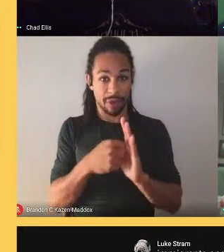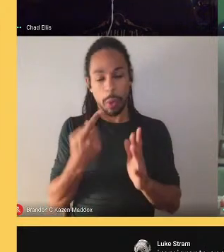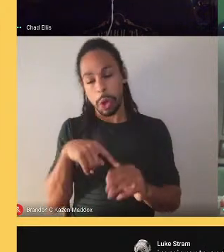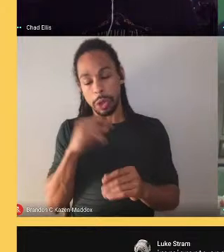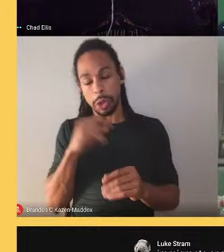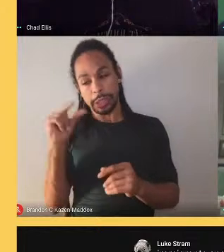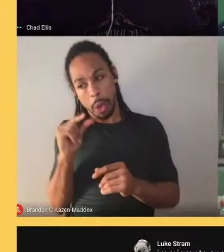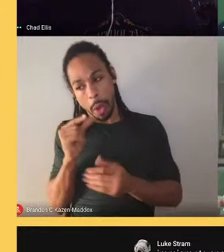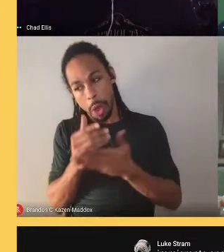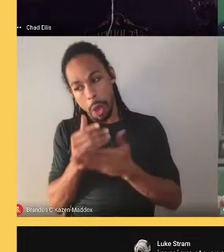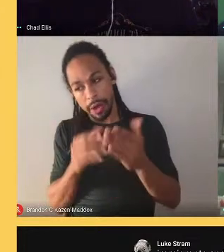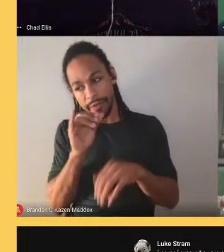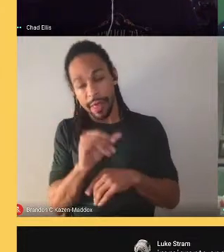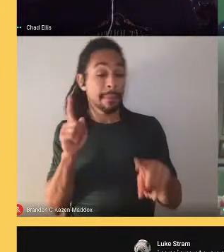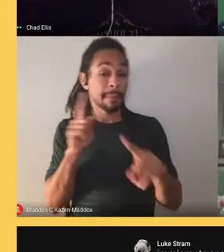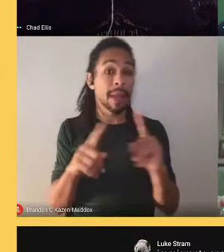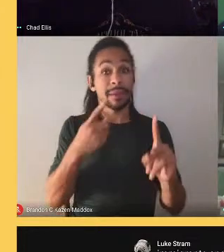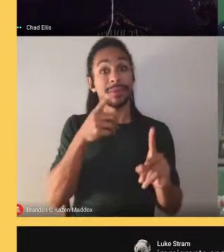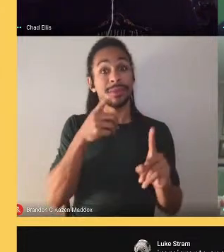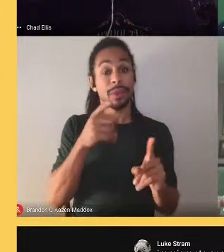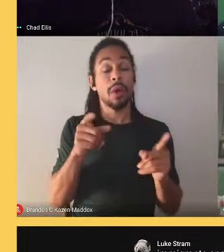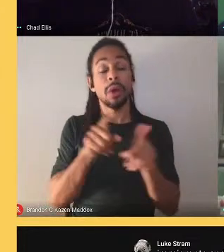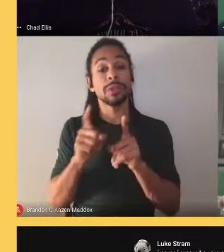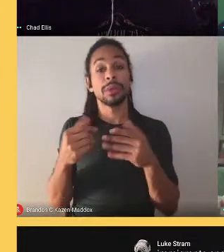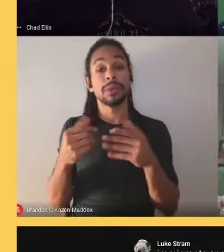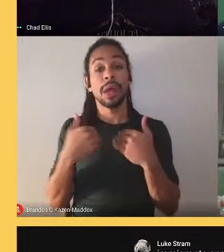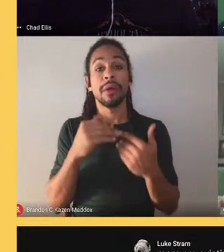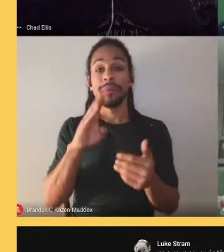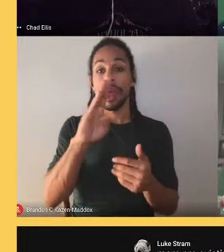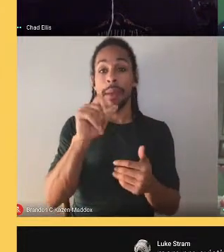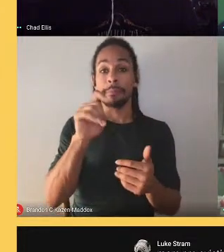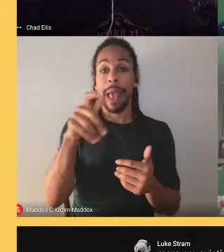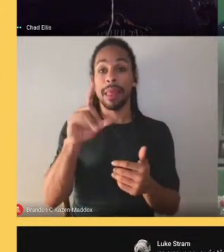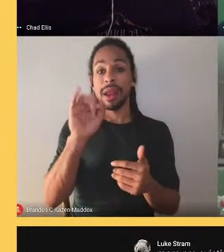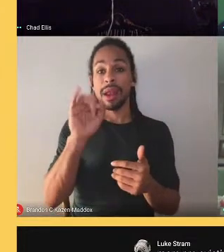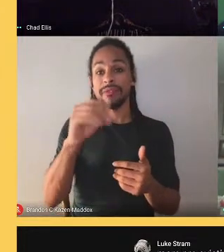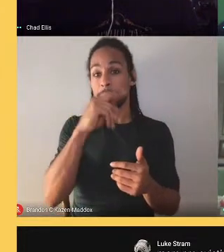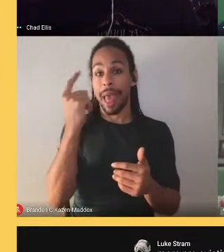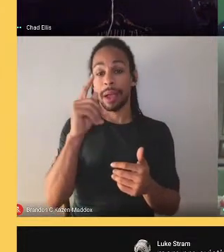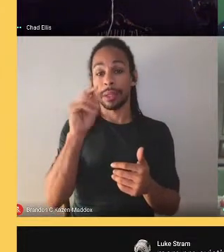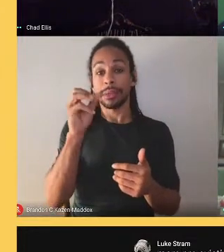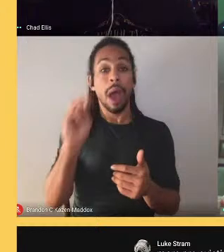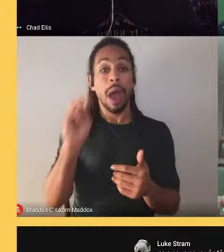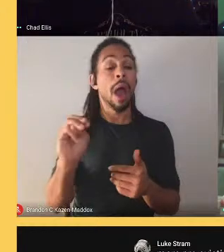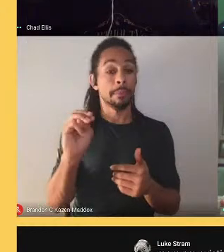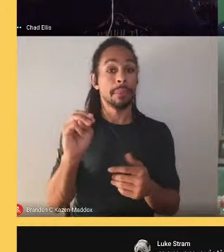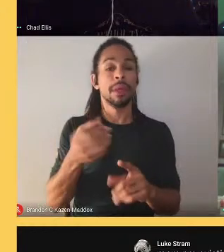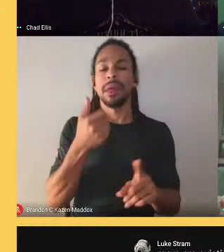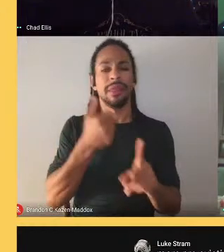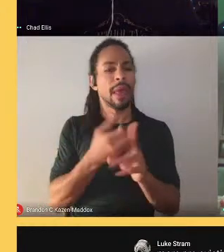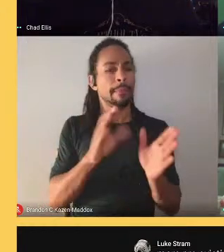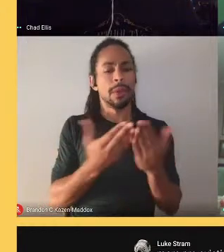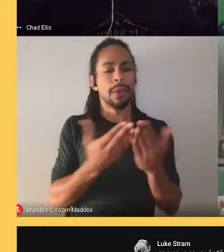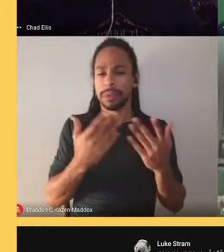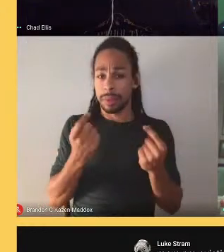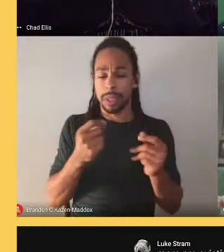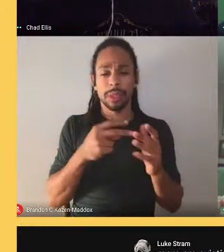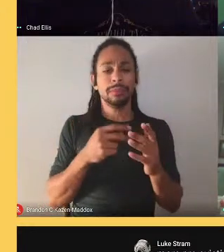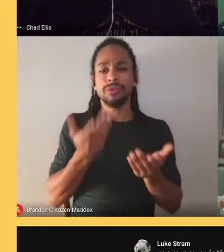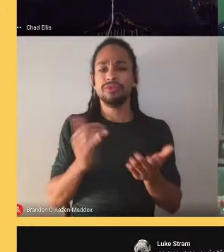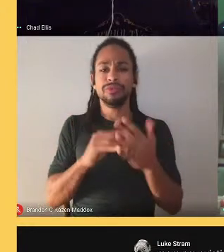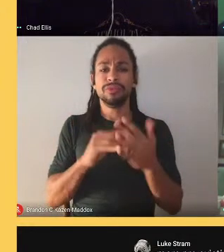like, you know, The Ballad of Black Tom, which is a book that is basically re-examining the horror at Red Hook, which is one